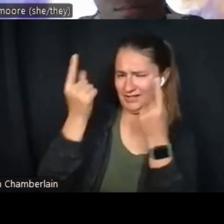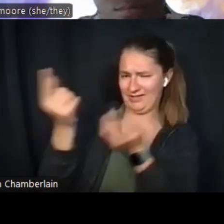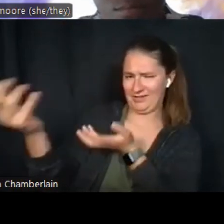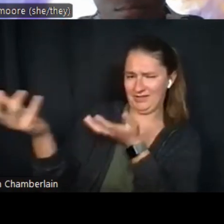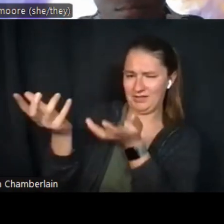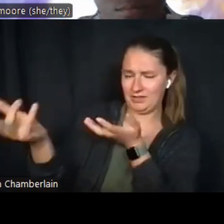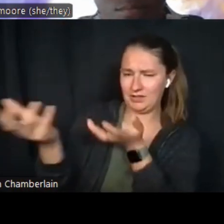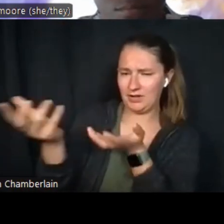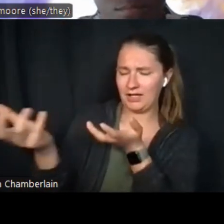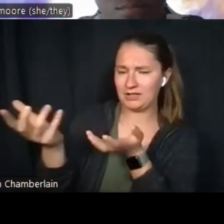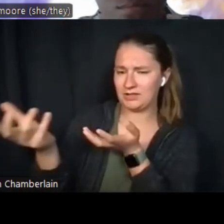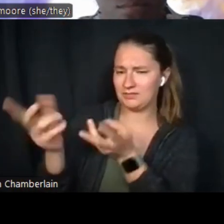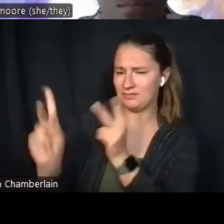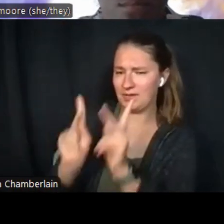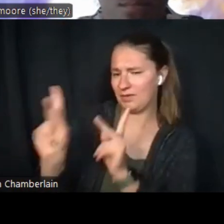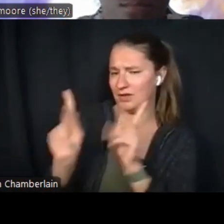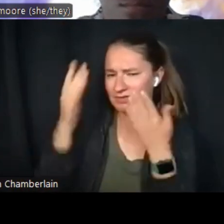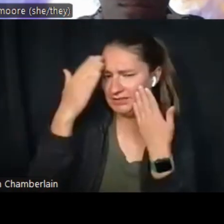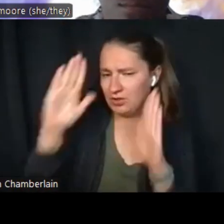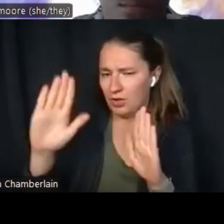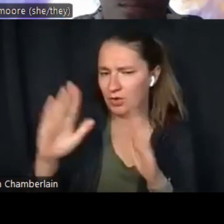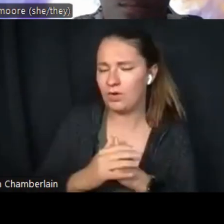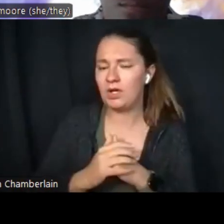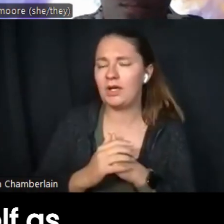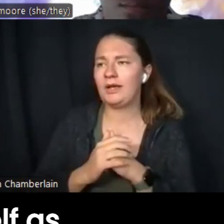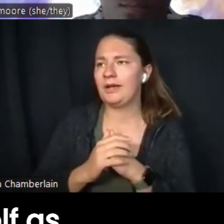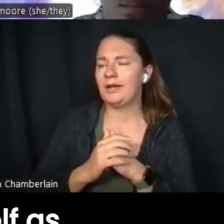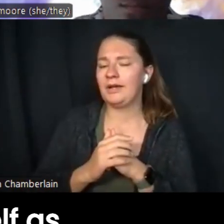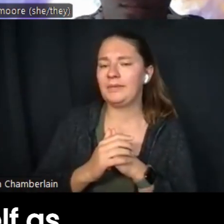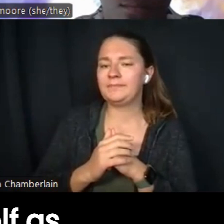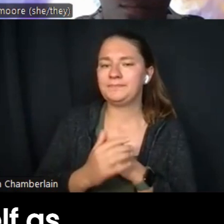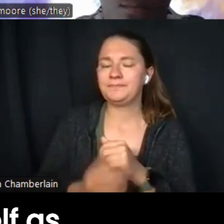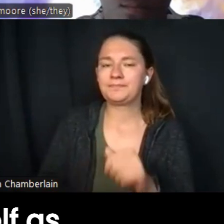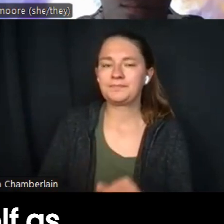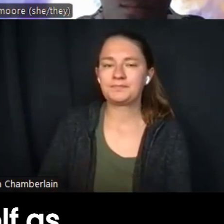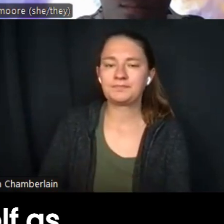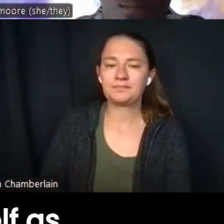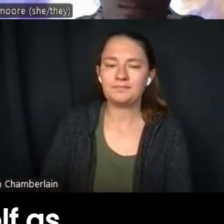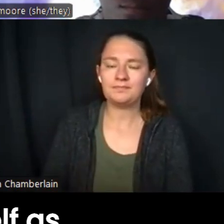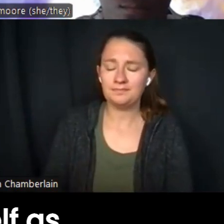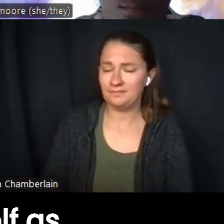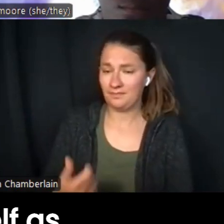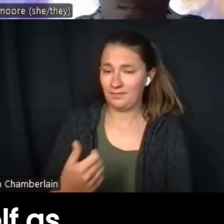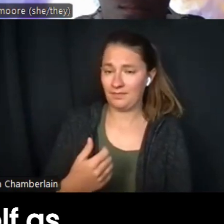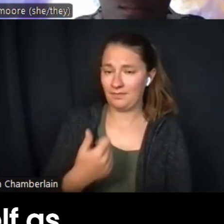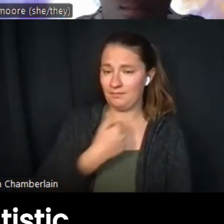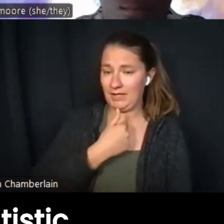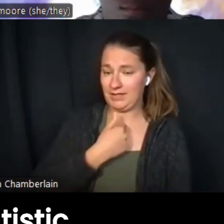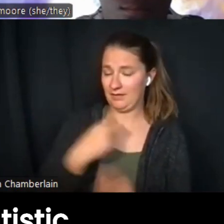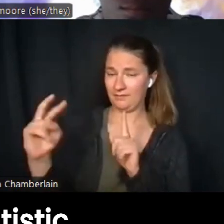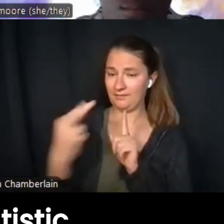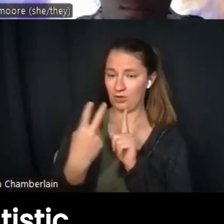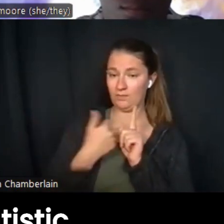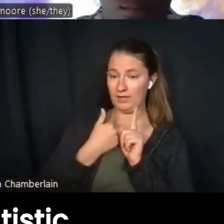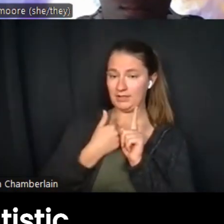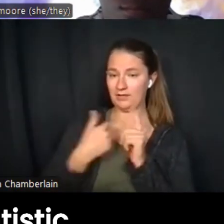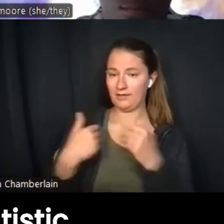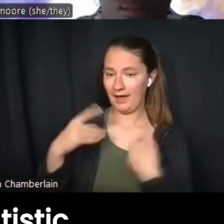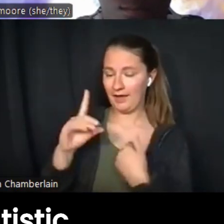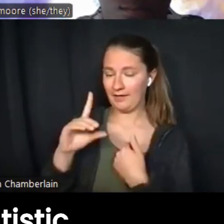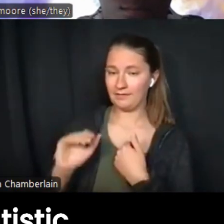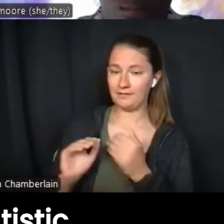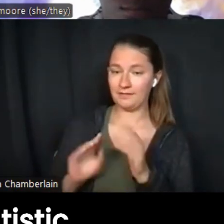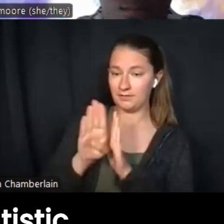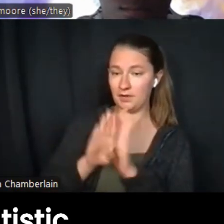with people. And I certainly never really thought of myself as having a developmental disability and